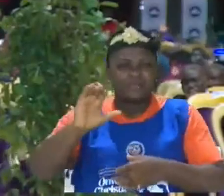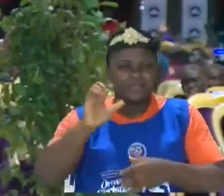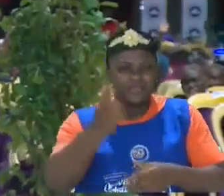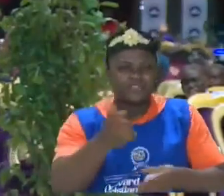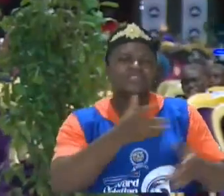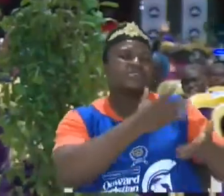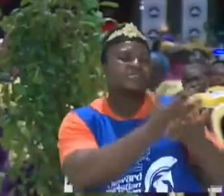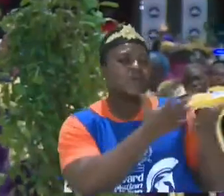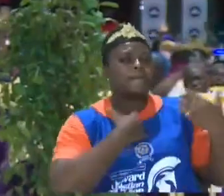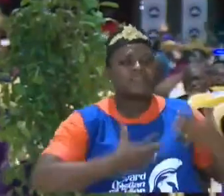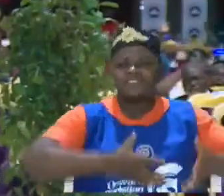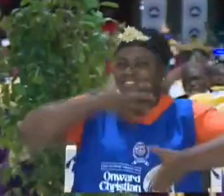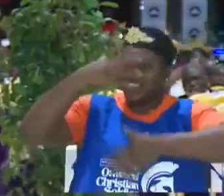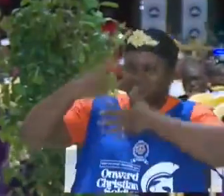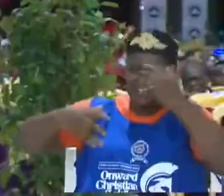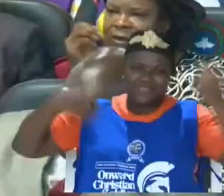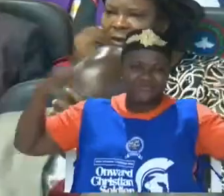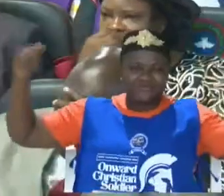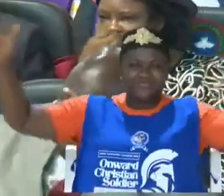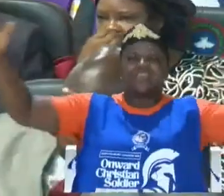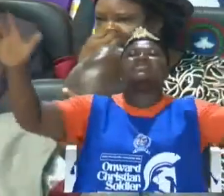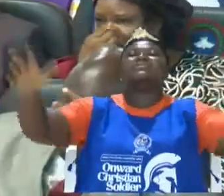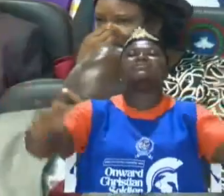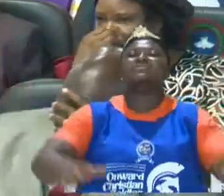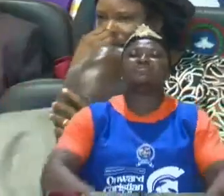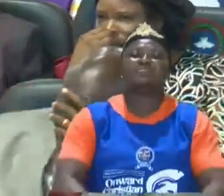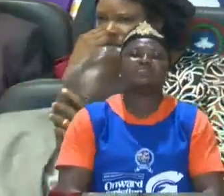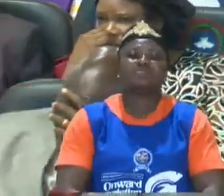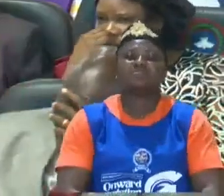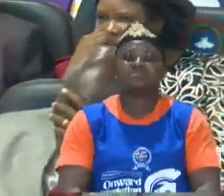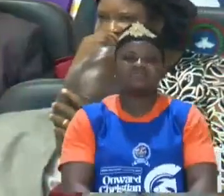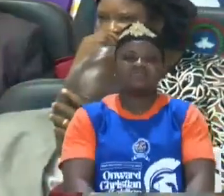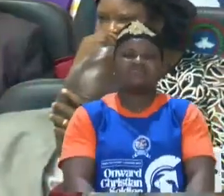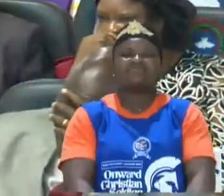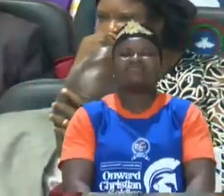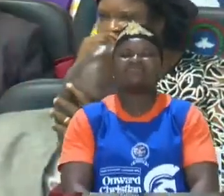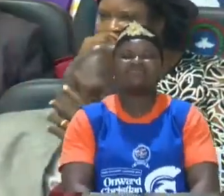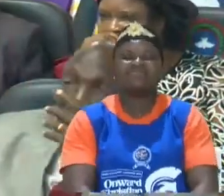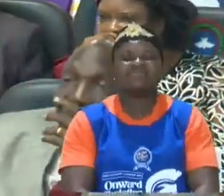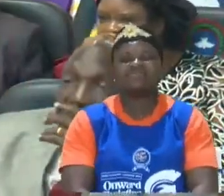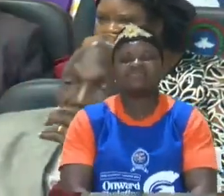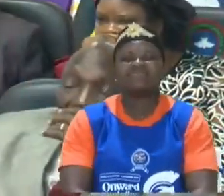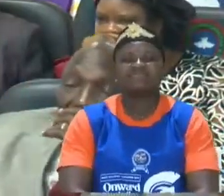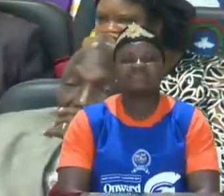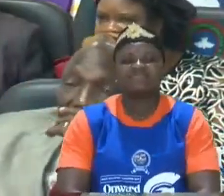shout hallelujah. Hallelujah.